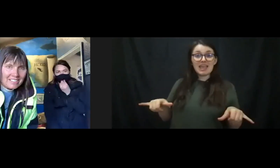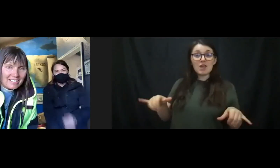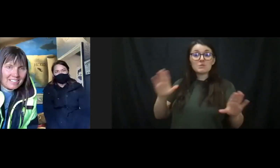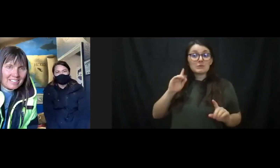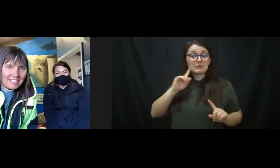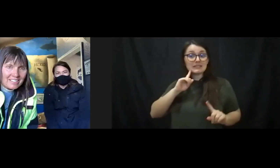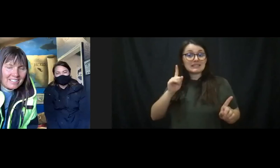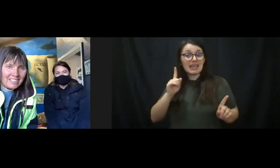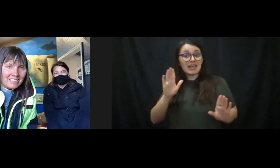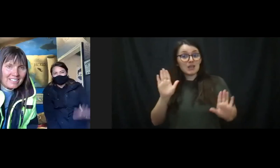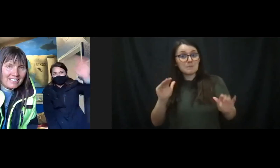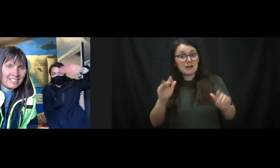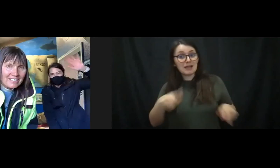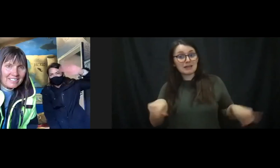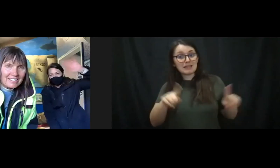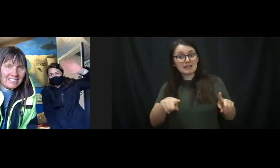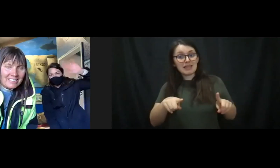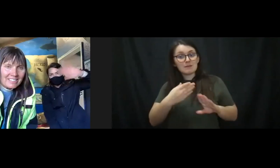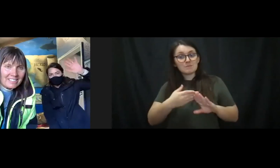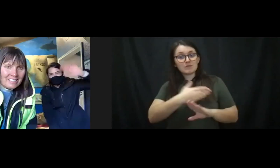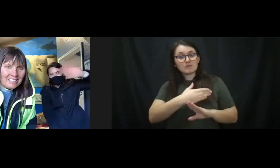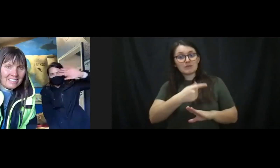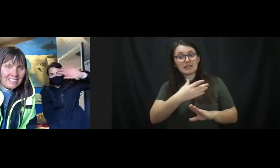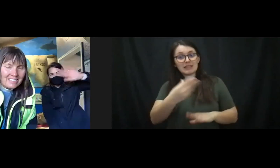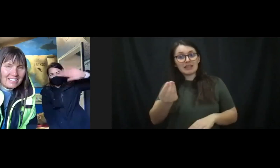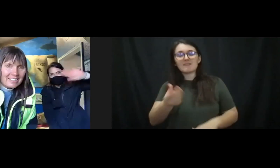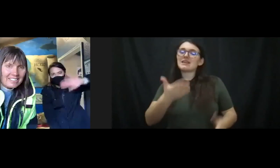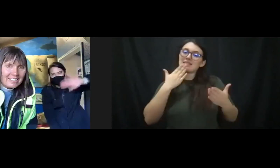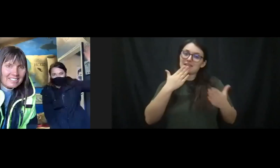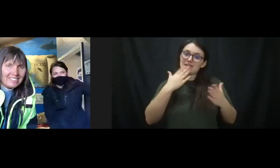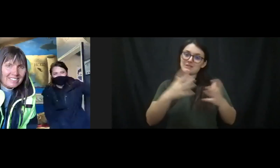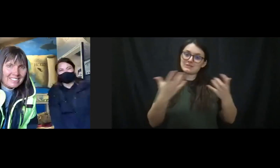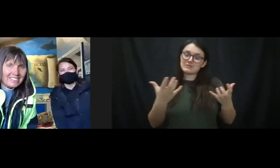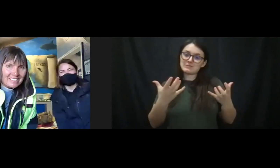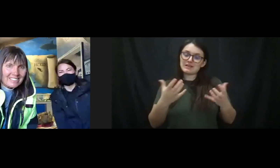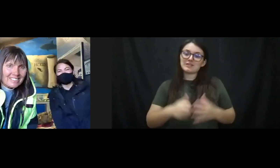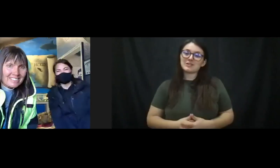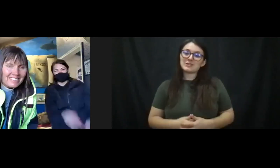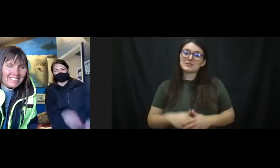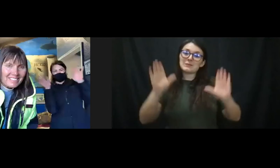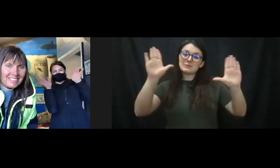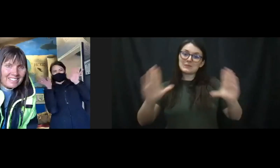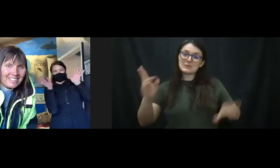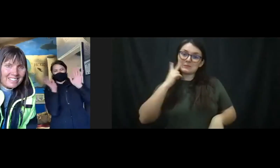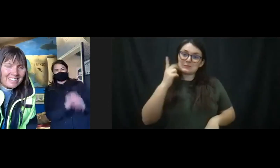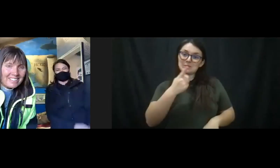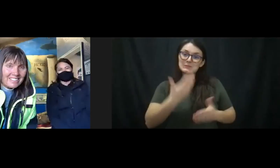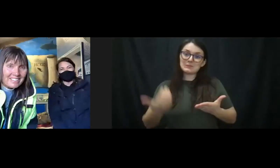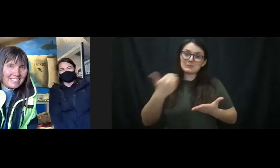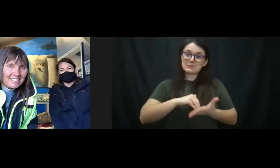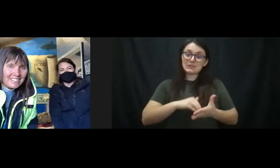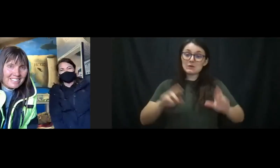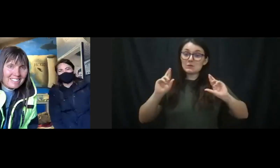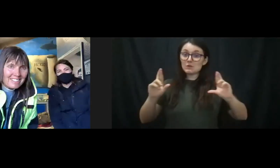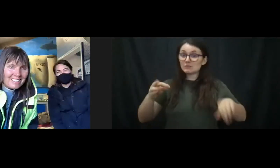Miss Mackenzie and Miss Carrie. Thank you so much. It was lovely seeing you. And hopefully we'll get to do